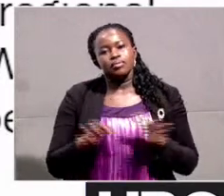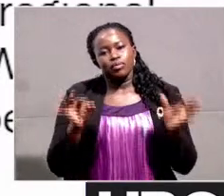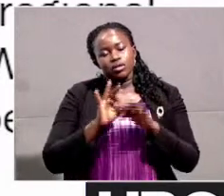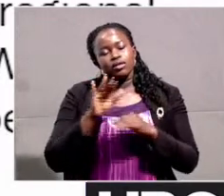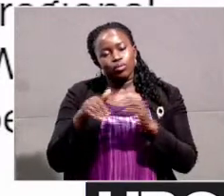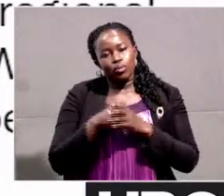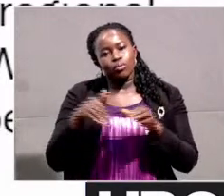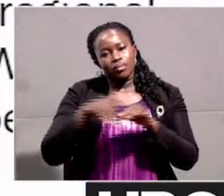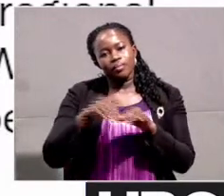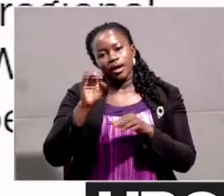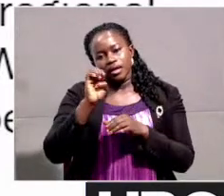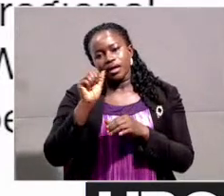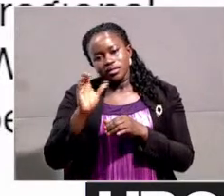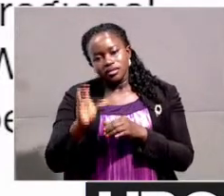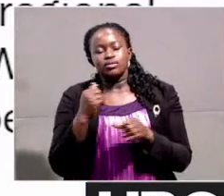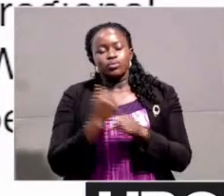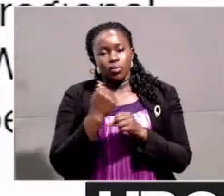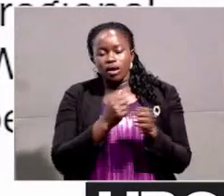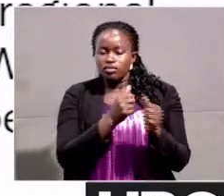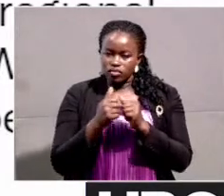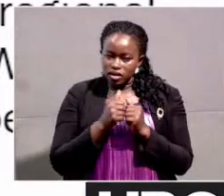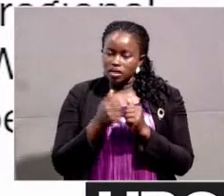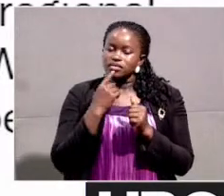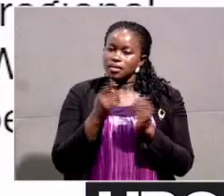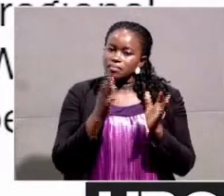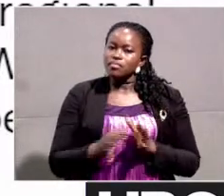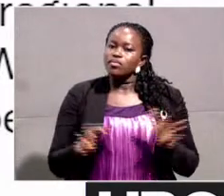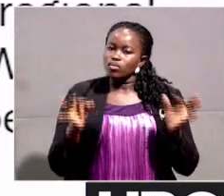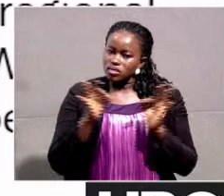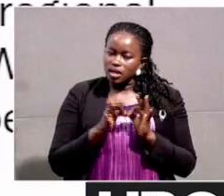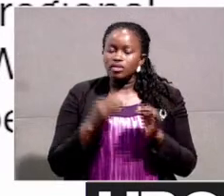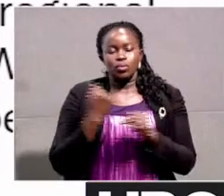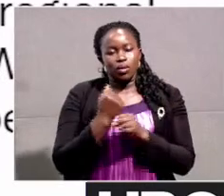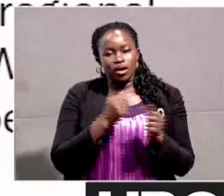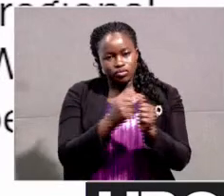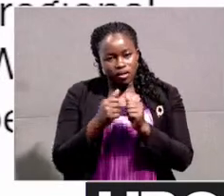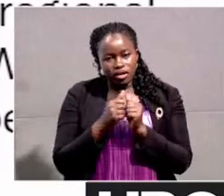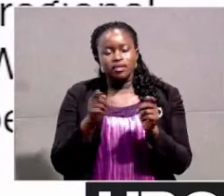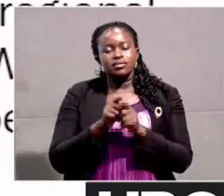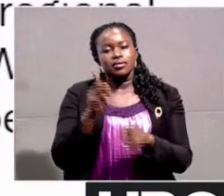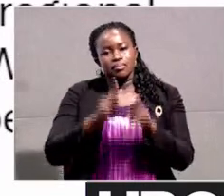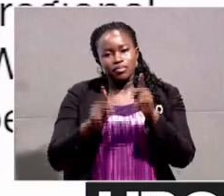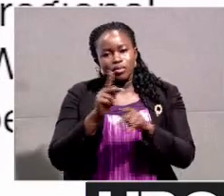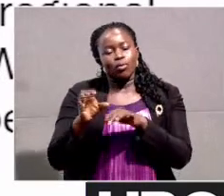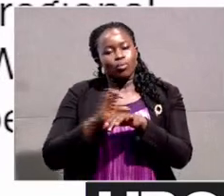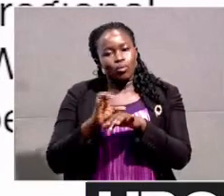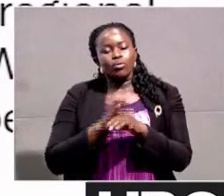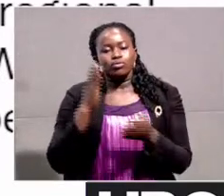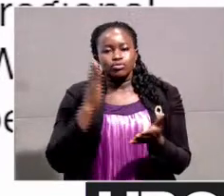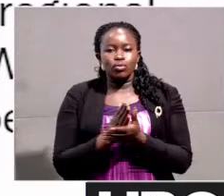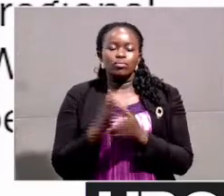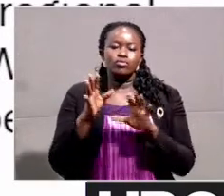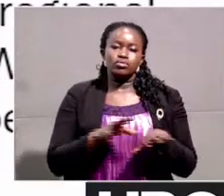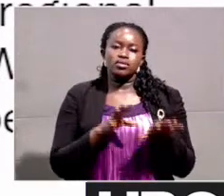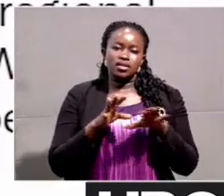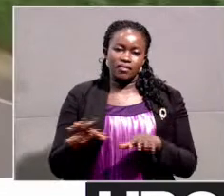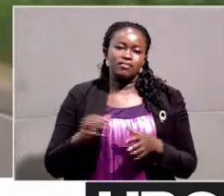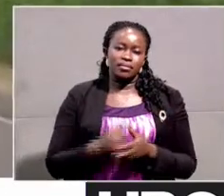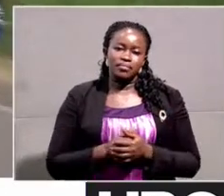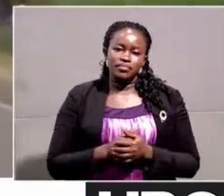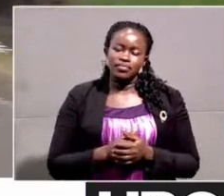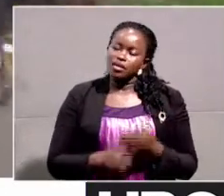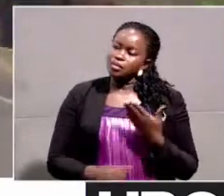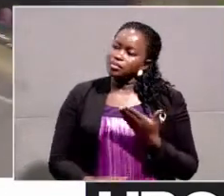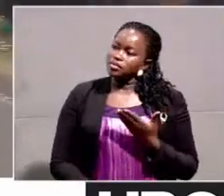community. He insisted on working together to stop the suffering of people of the Democratic Republic of Congo. On the morning of